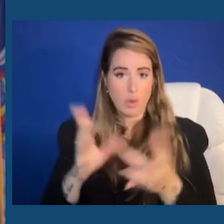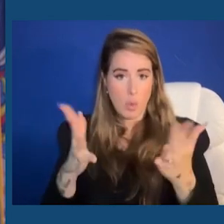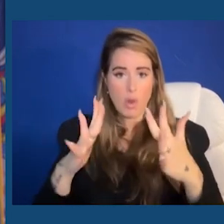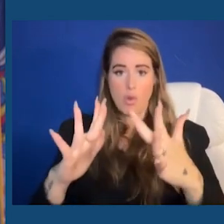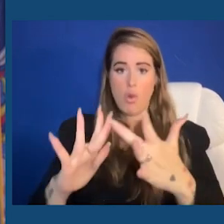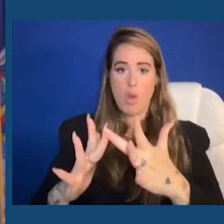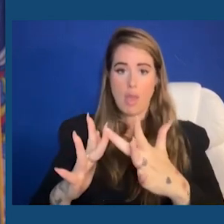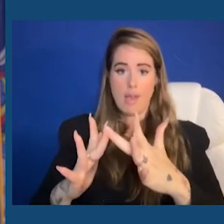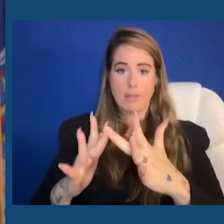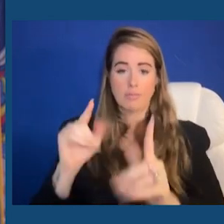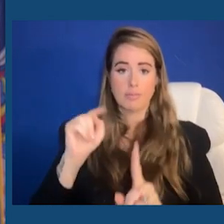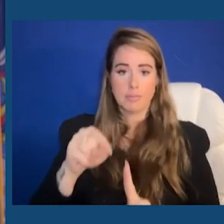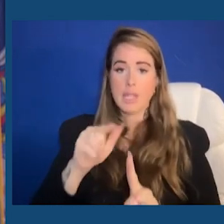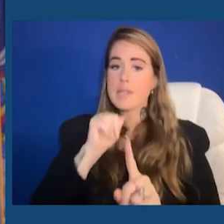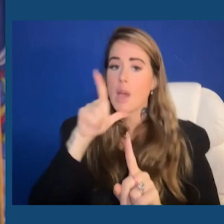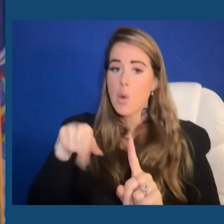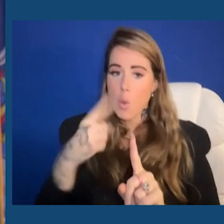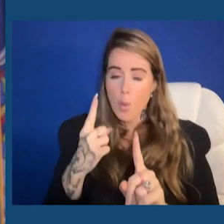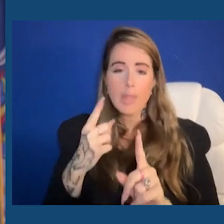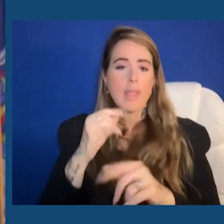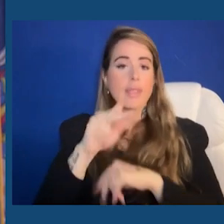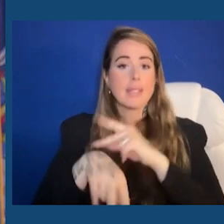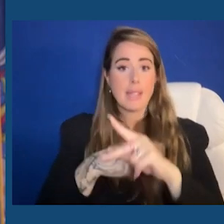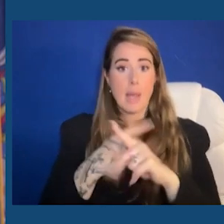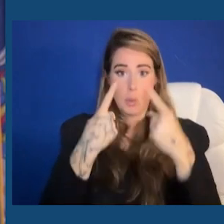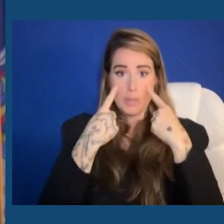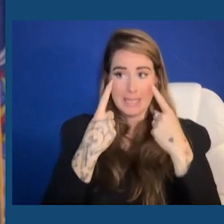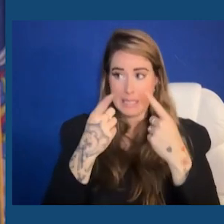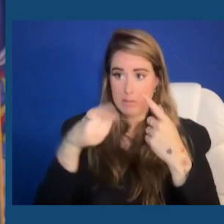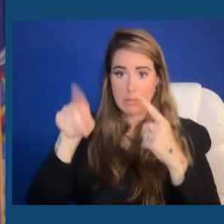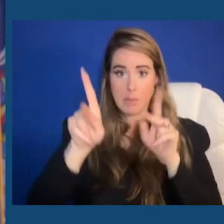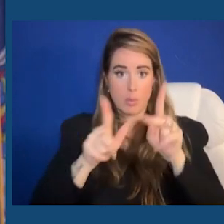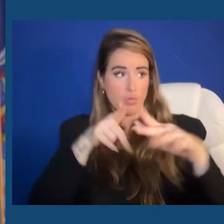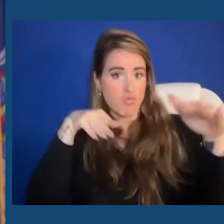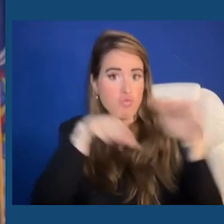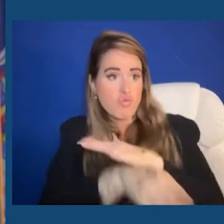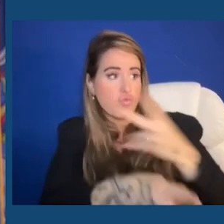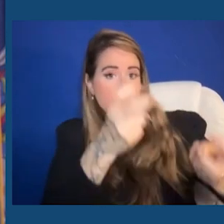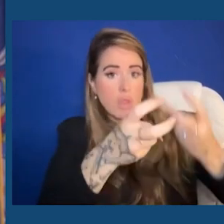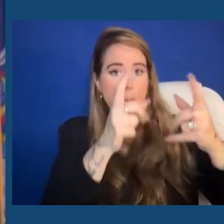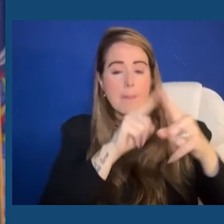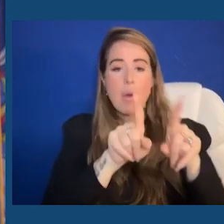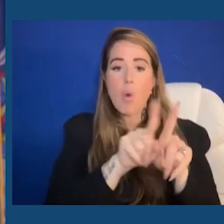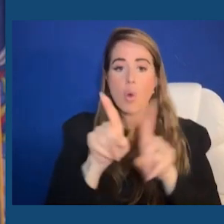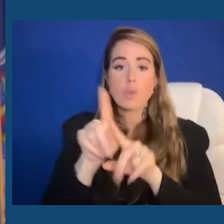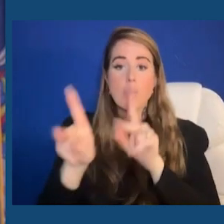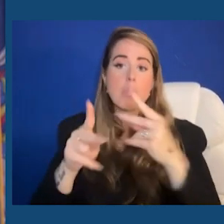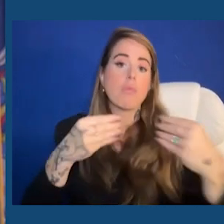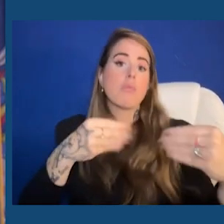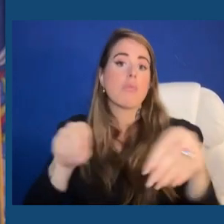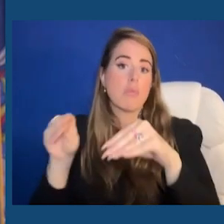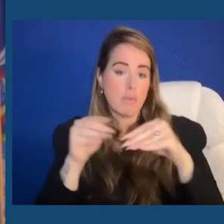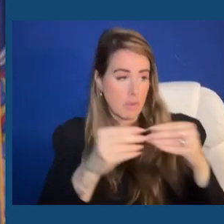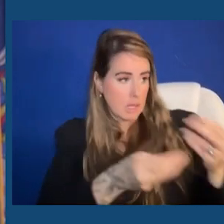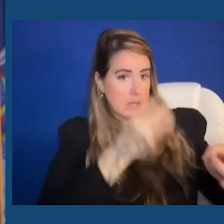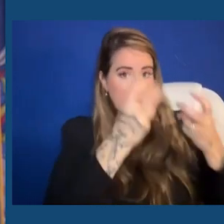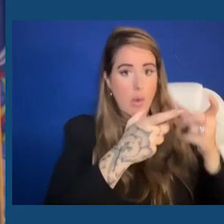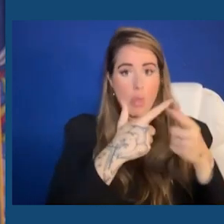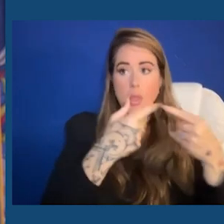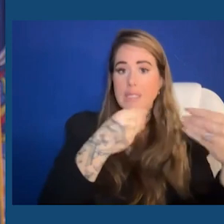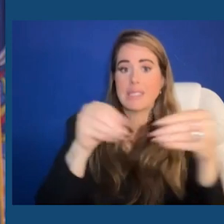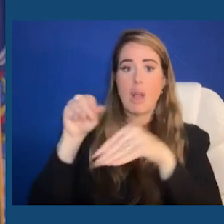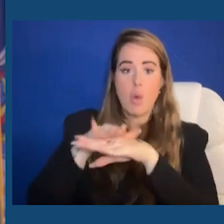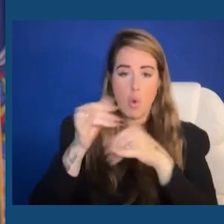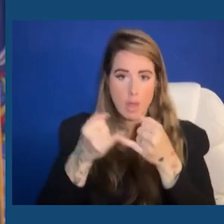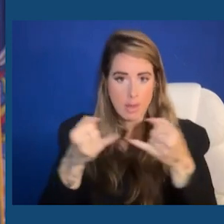just larceny that you can see has increased, but it's the selling of stolen goods online,